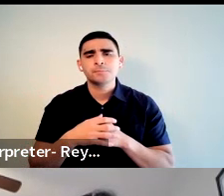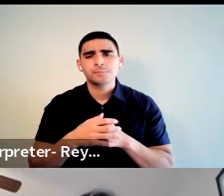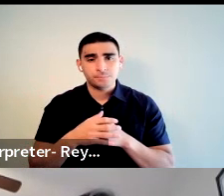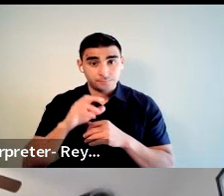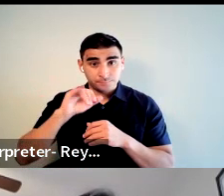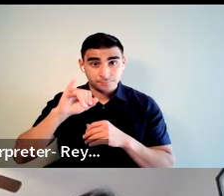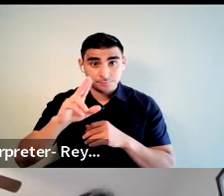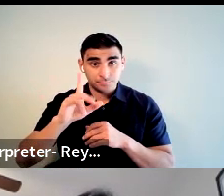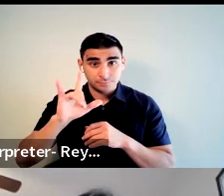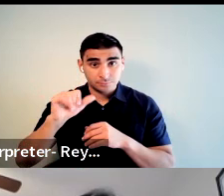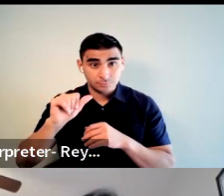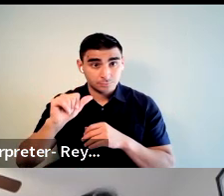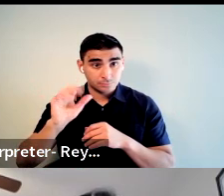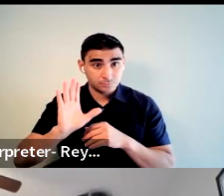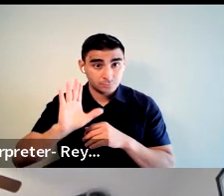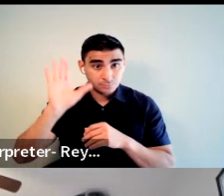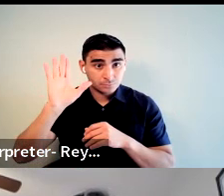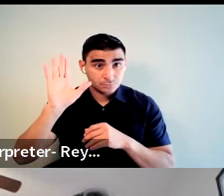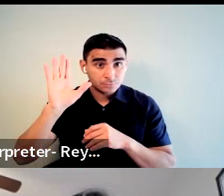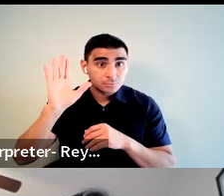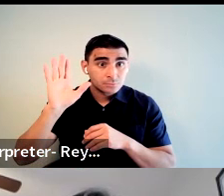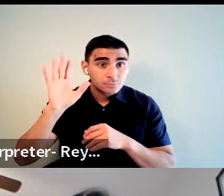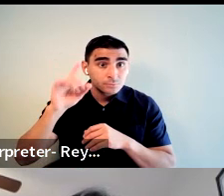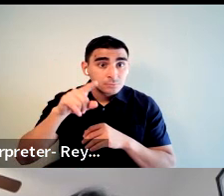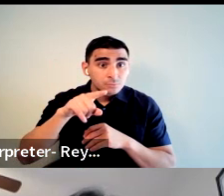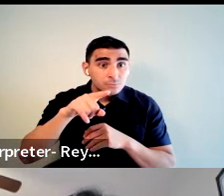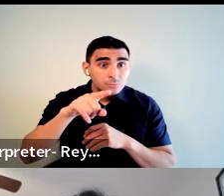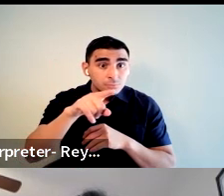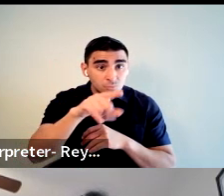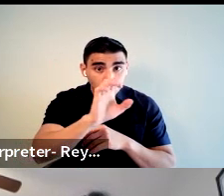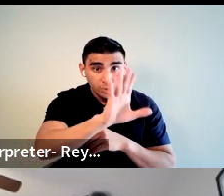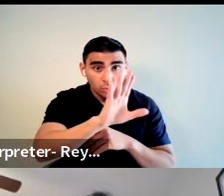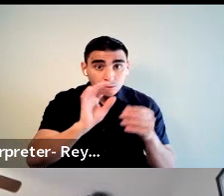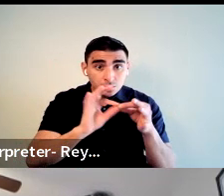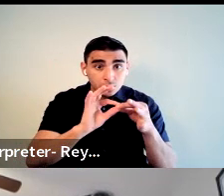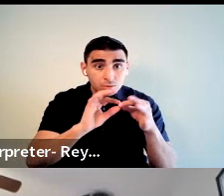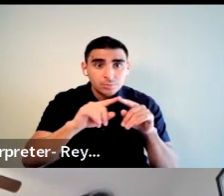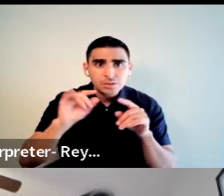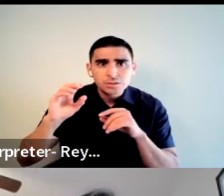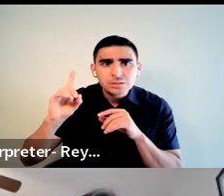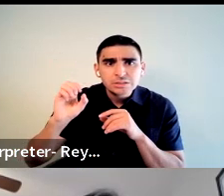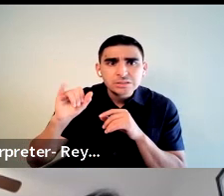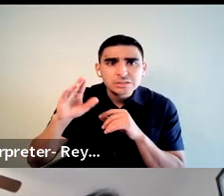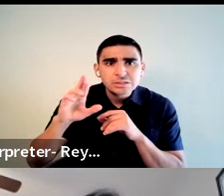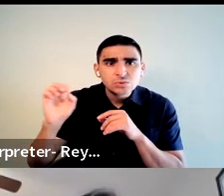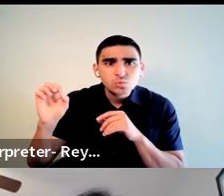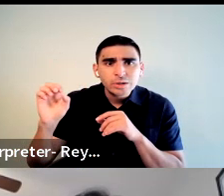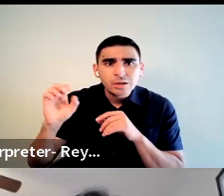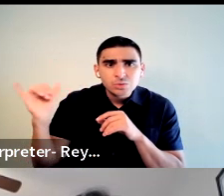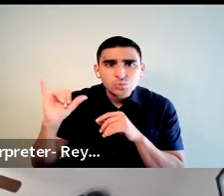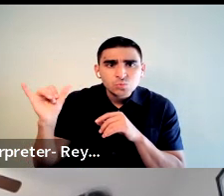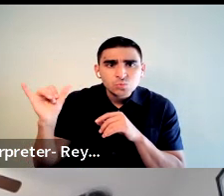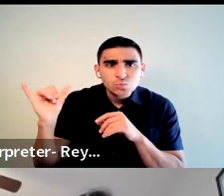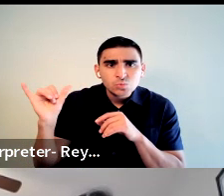Julie, I see your hand is up. Do we want to take yours as a last input? And Desiree, your hand is still up. I didn't know if you had an additional comment.